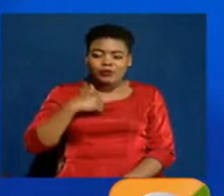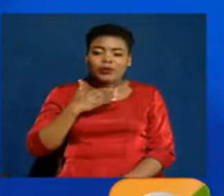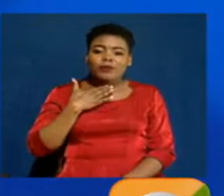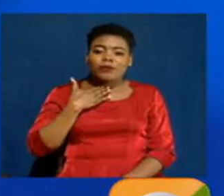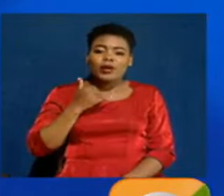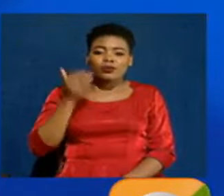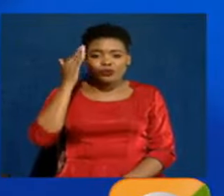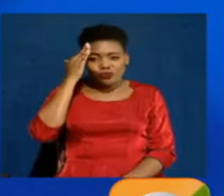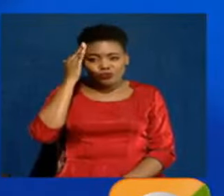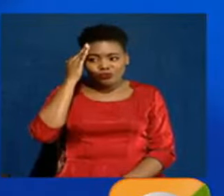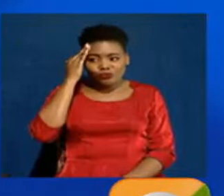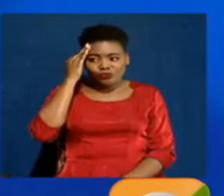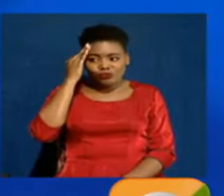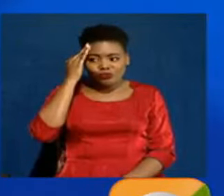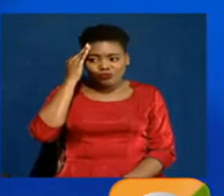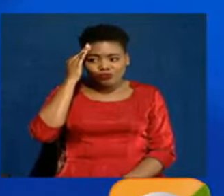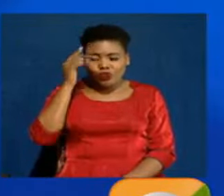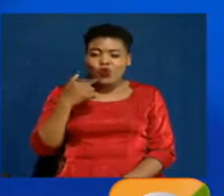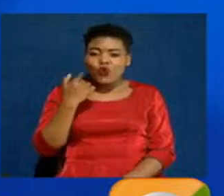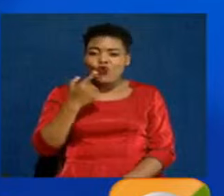I want to know.